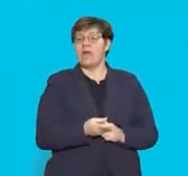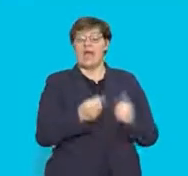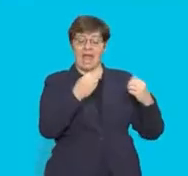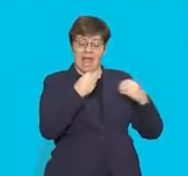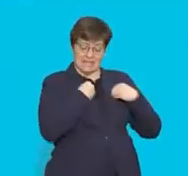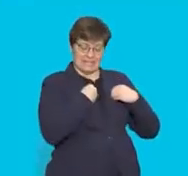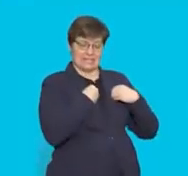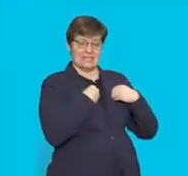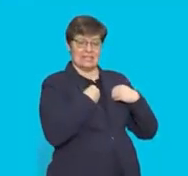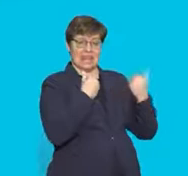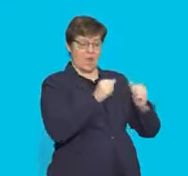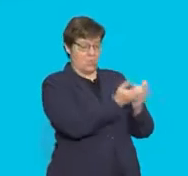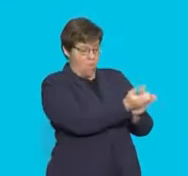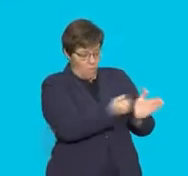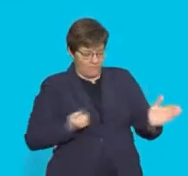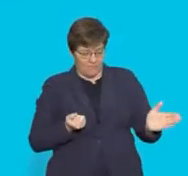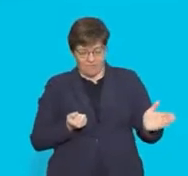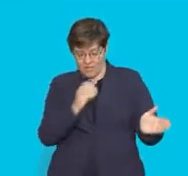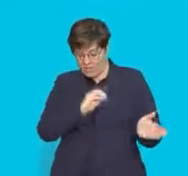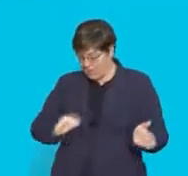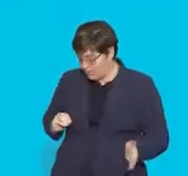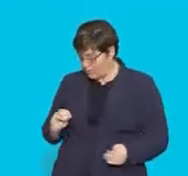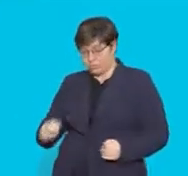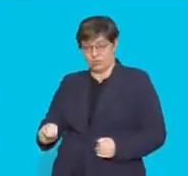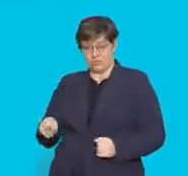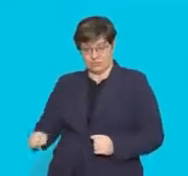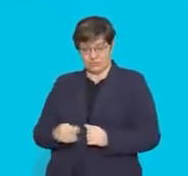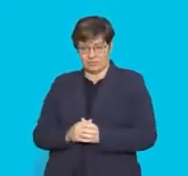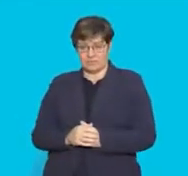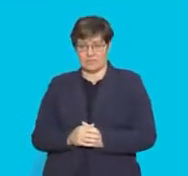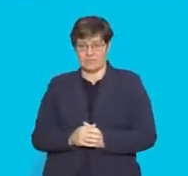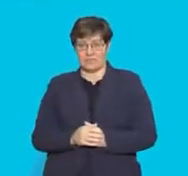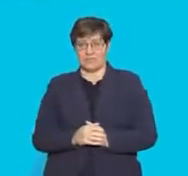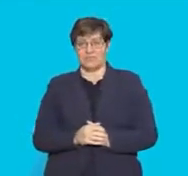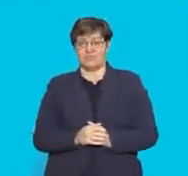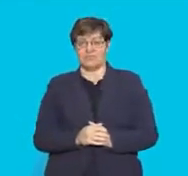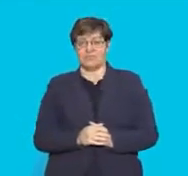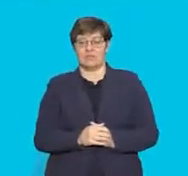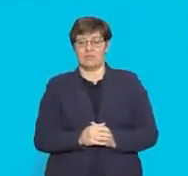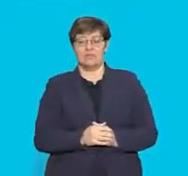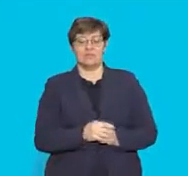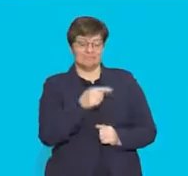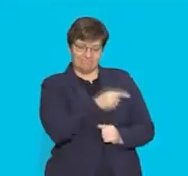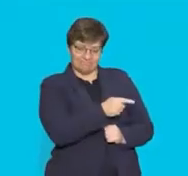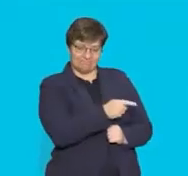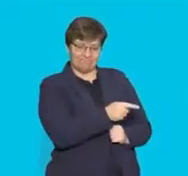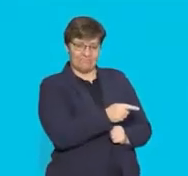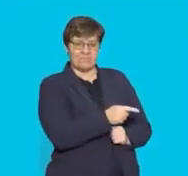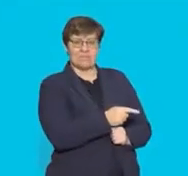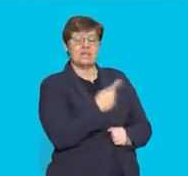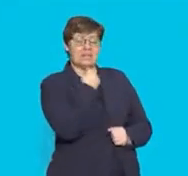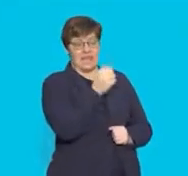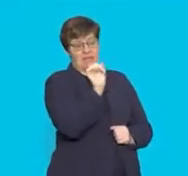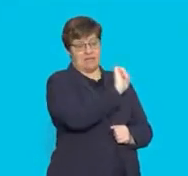asset account. In other words, look at this here. Here we go. There's the asset, there's the account, let's say